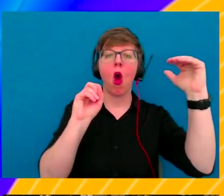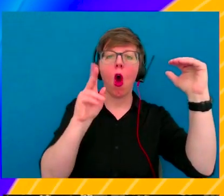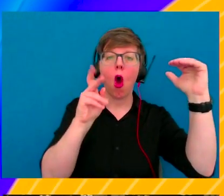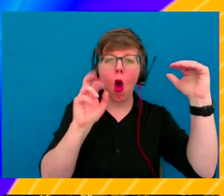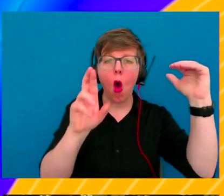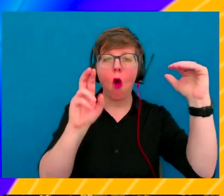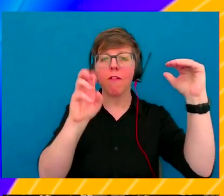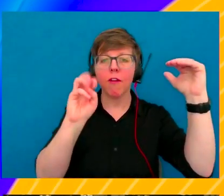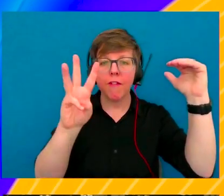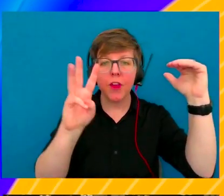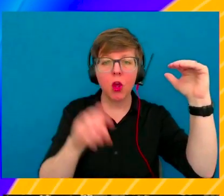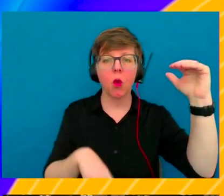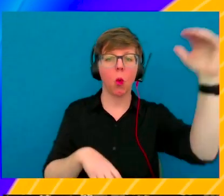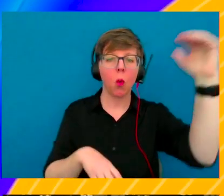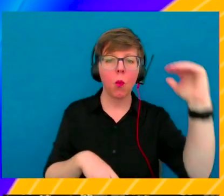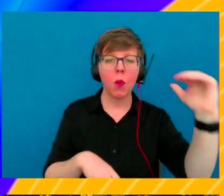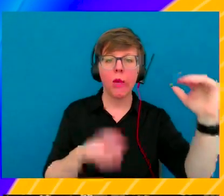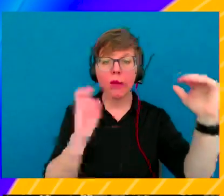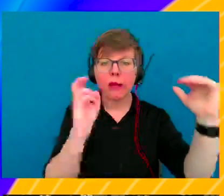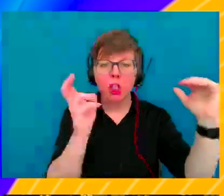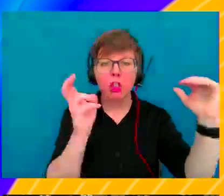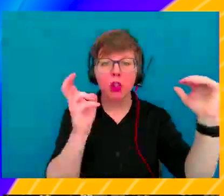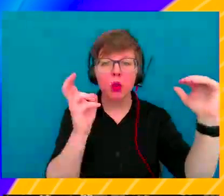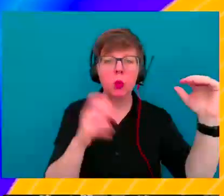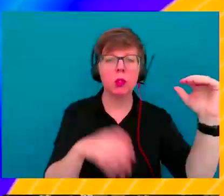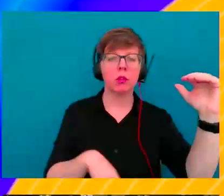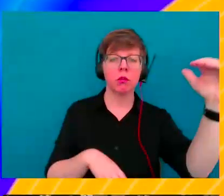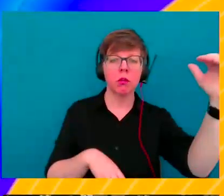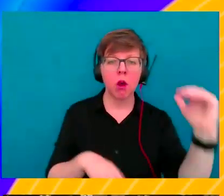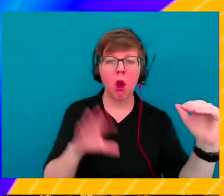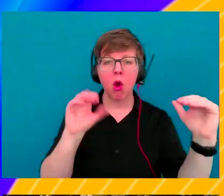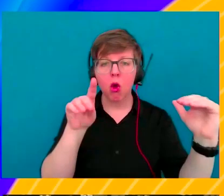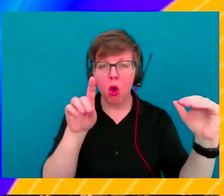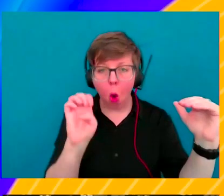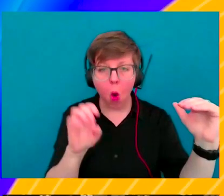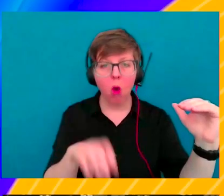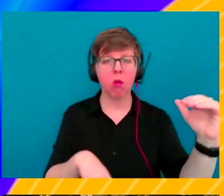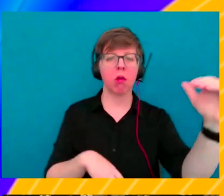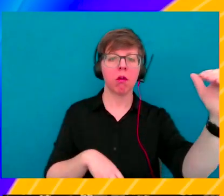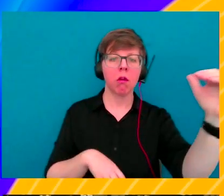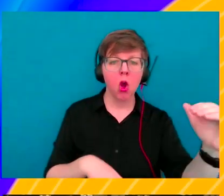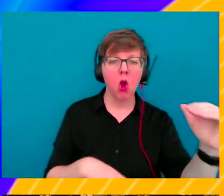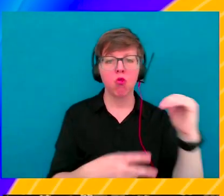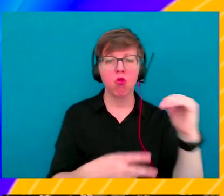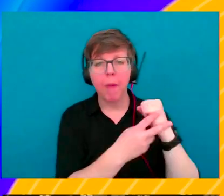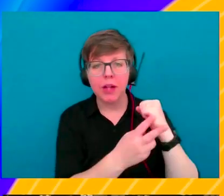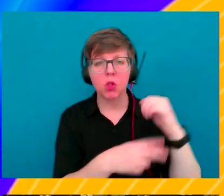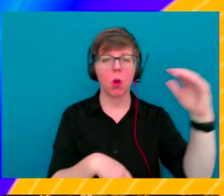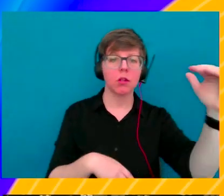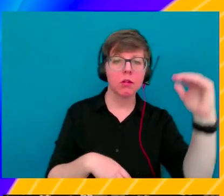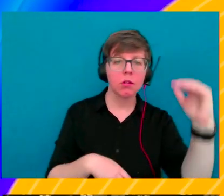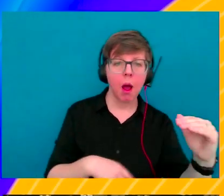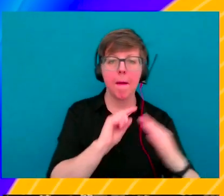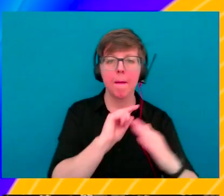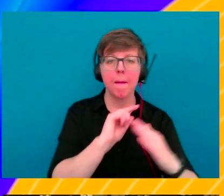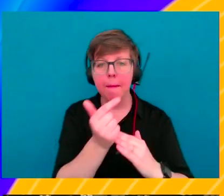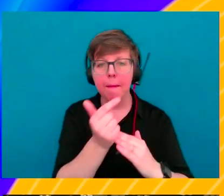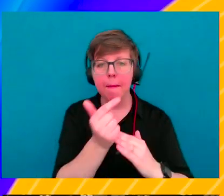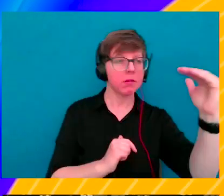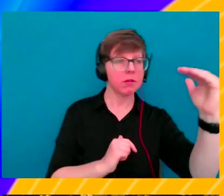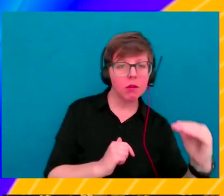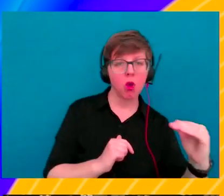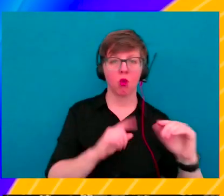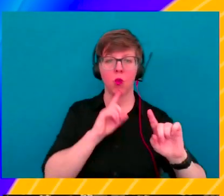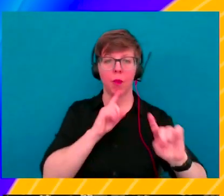of board, code, your repositories, your pipelines, and reports. So. Yep. Yeah, you can do a lot inside the product,